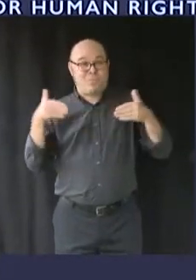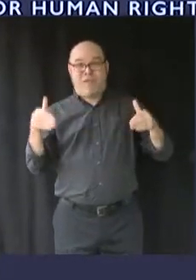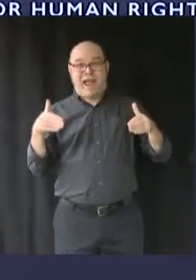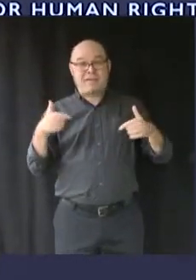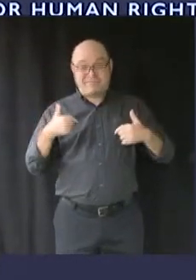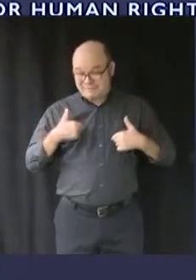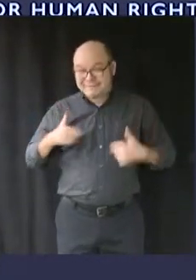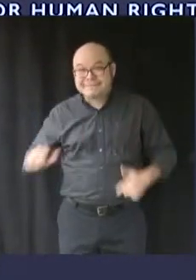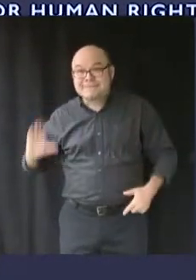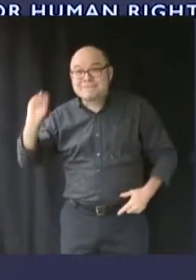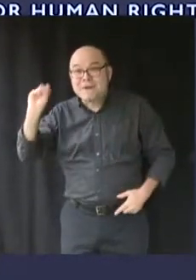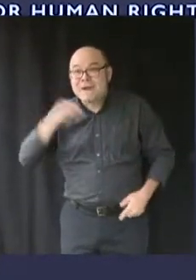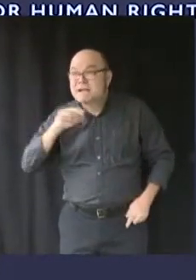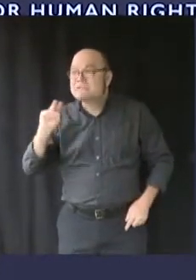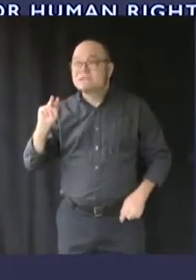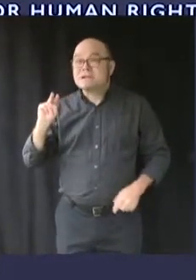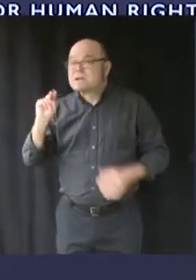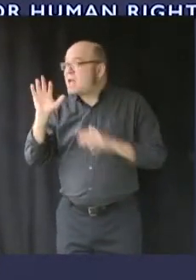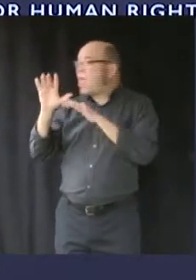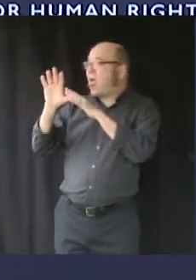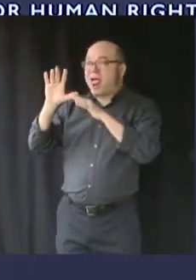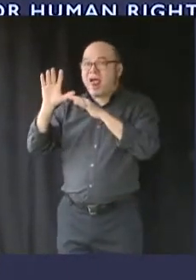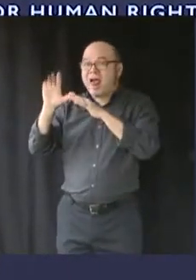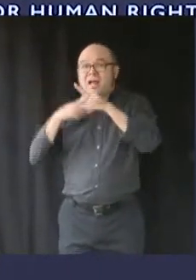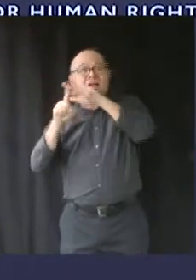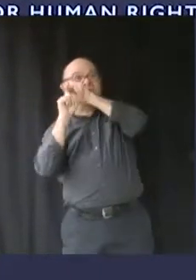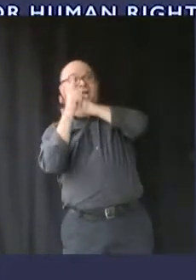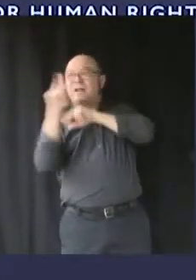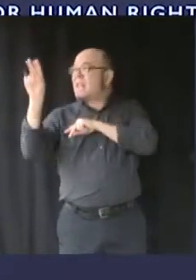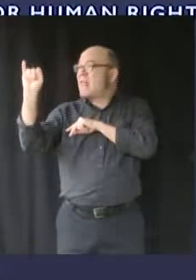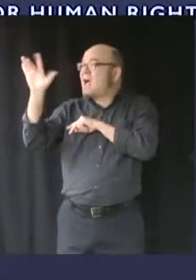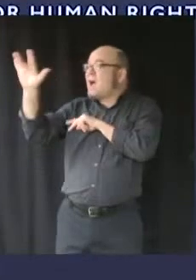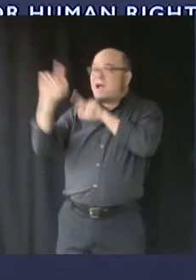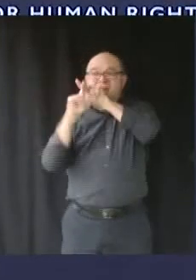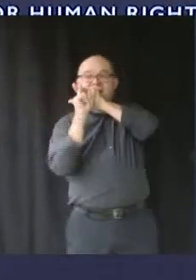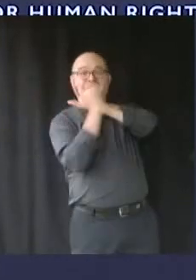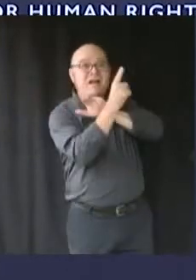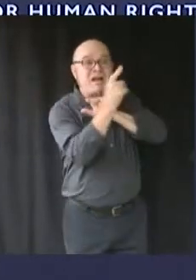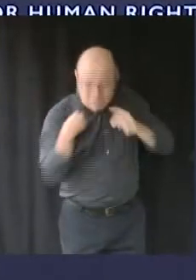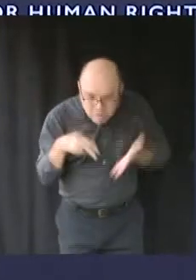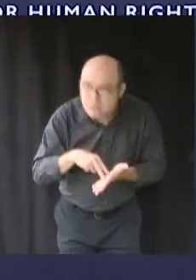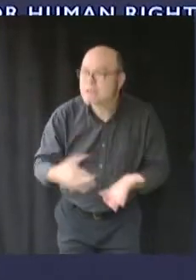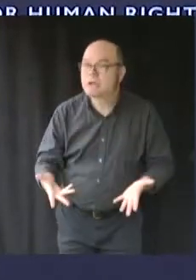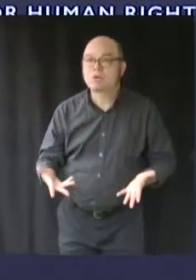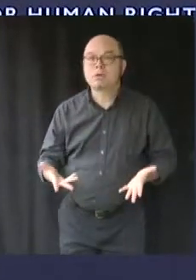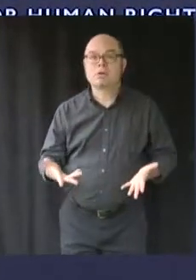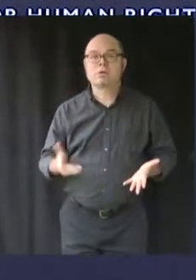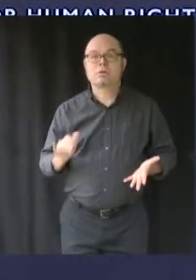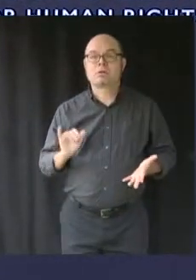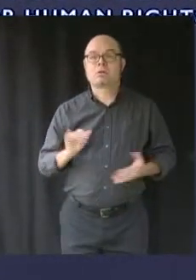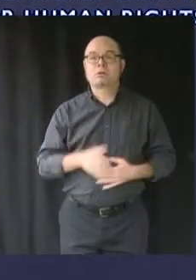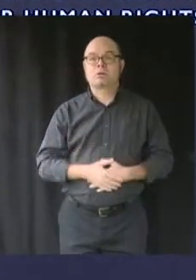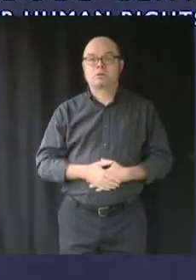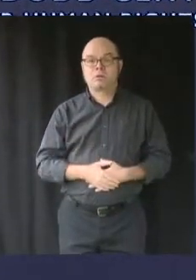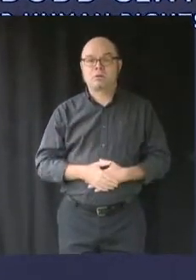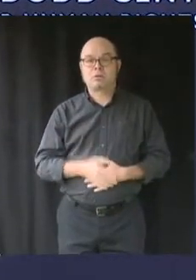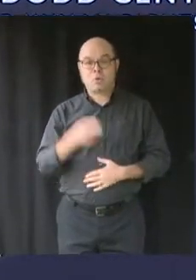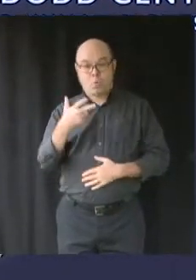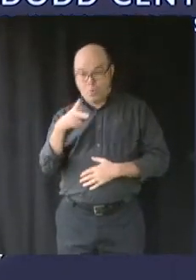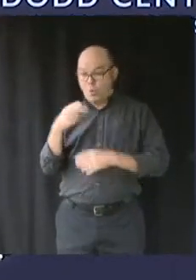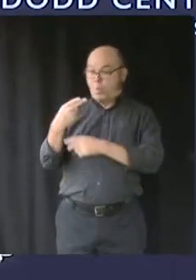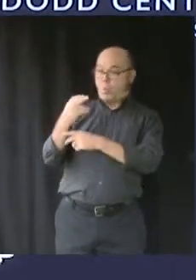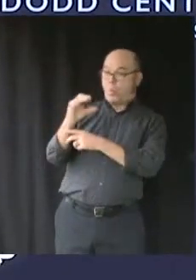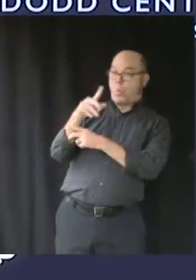Nazis. To me, as a Holocaust survivor, this building is a holy